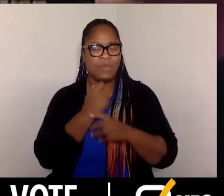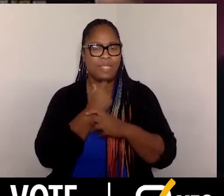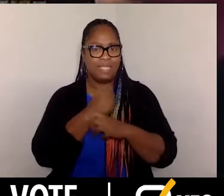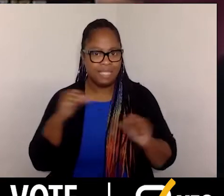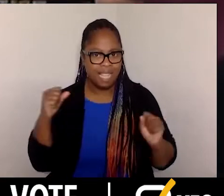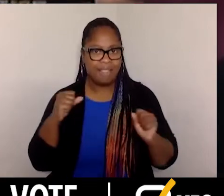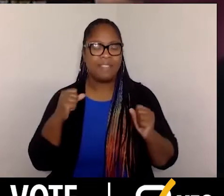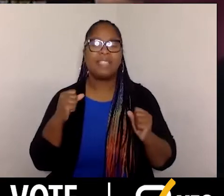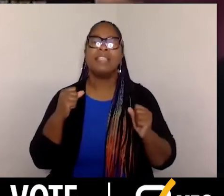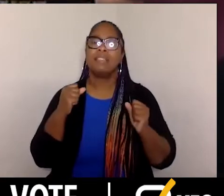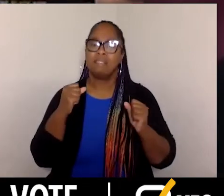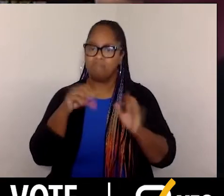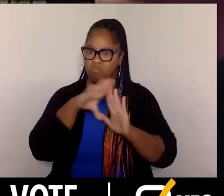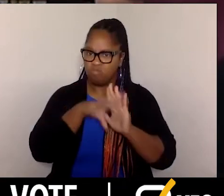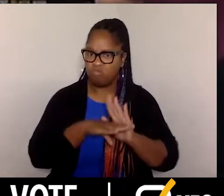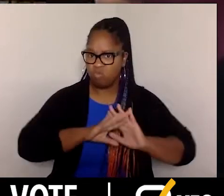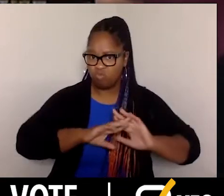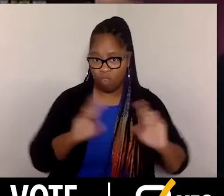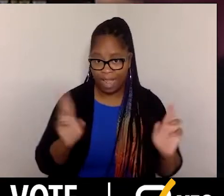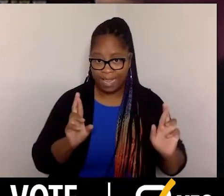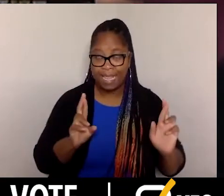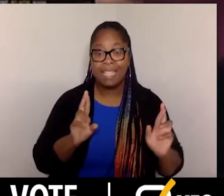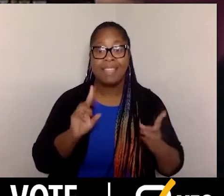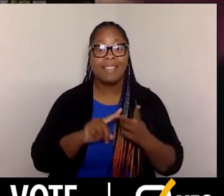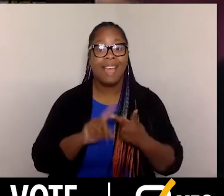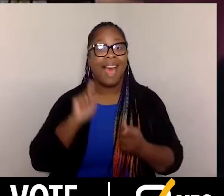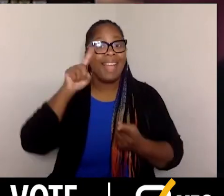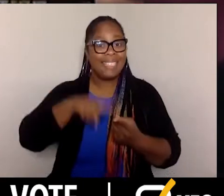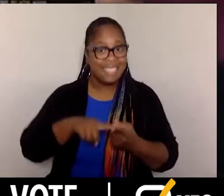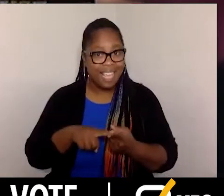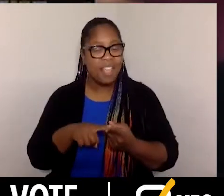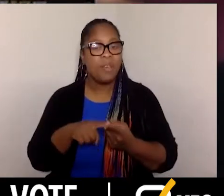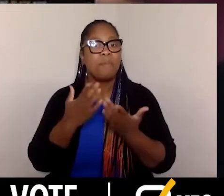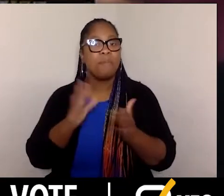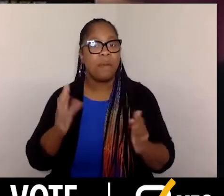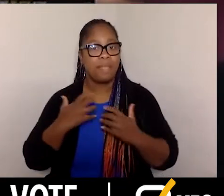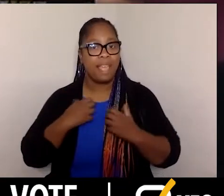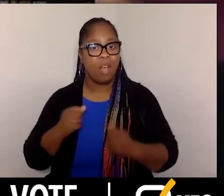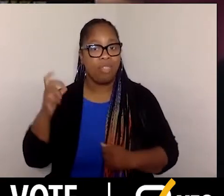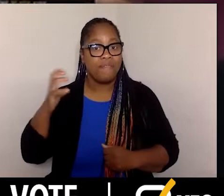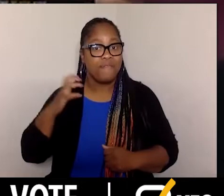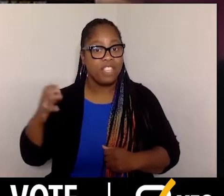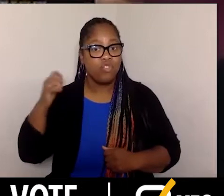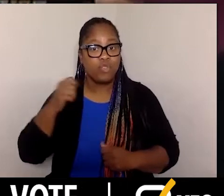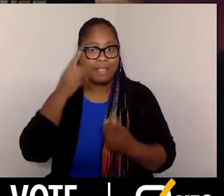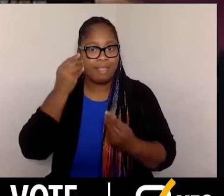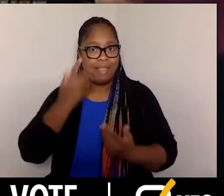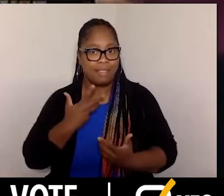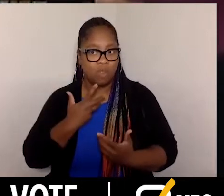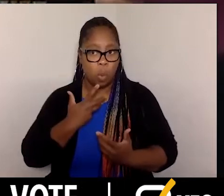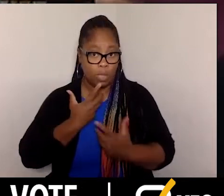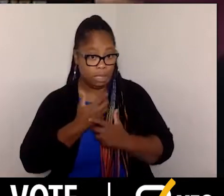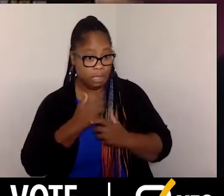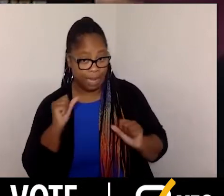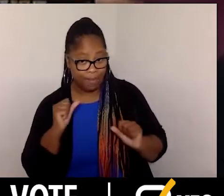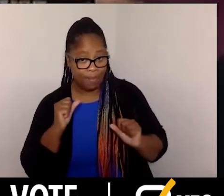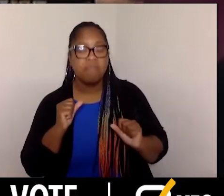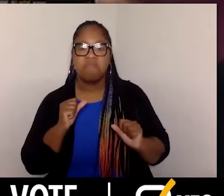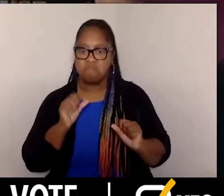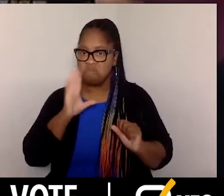metrics and public health officials tell us it is safe to do so. As we have